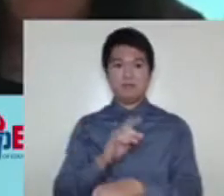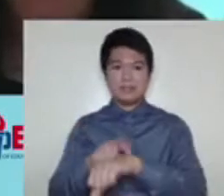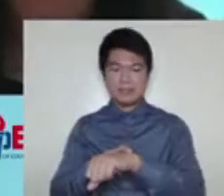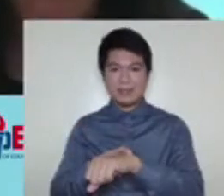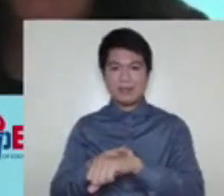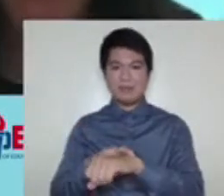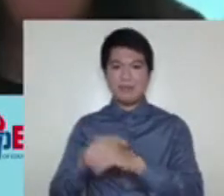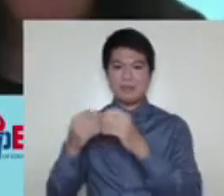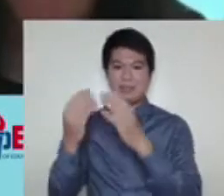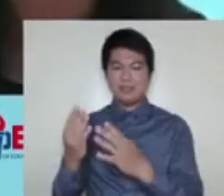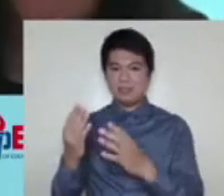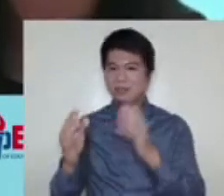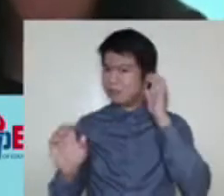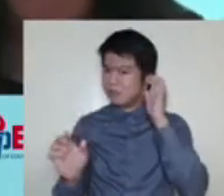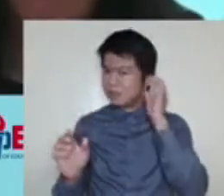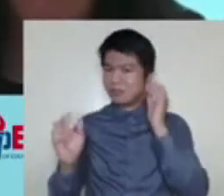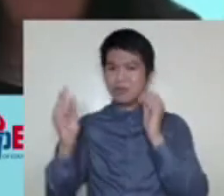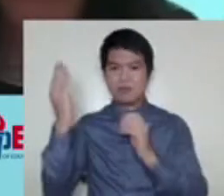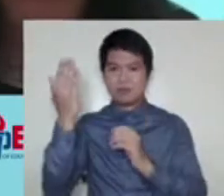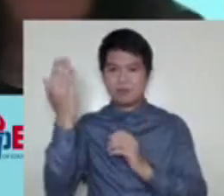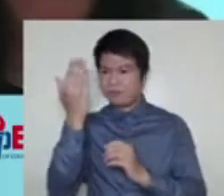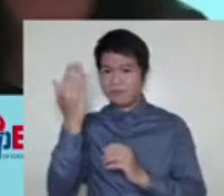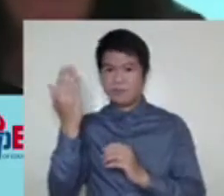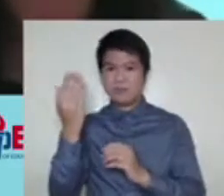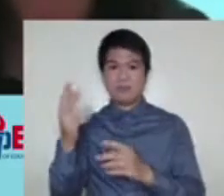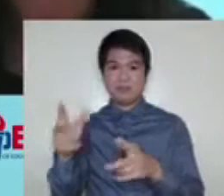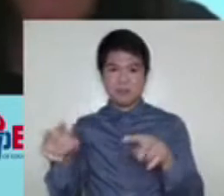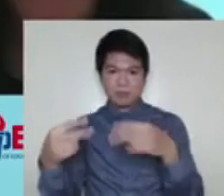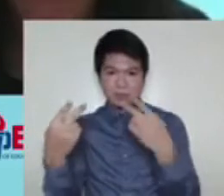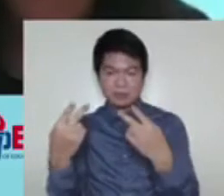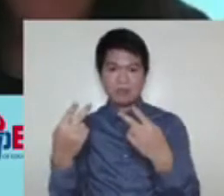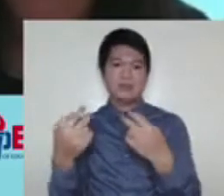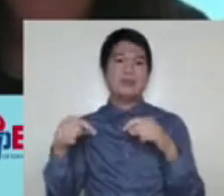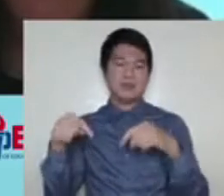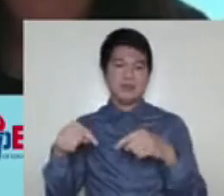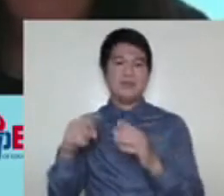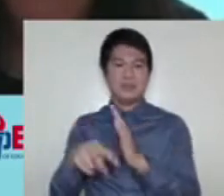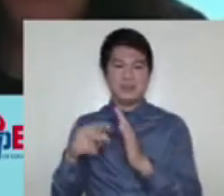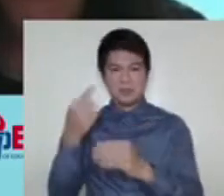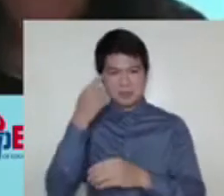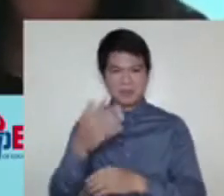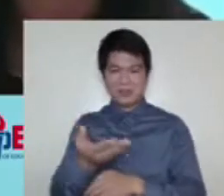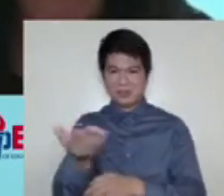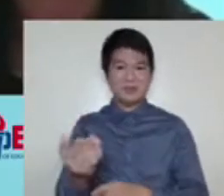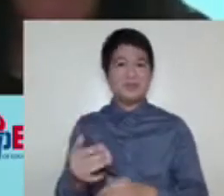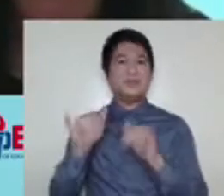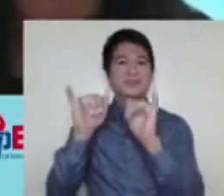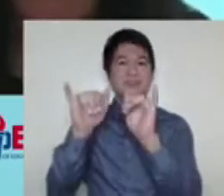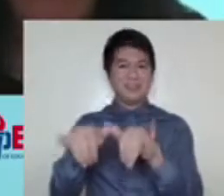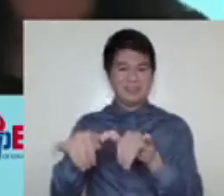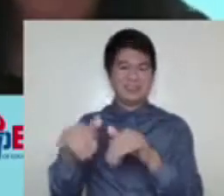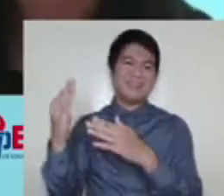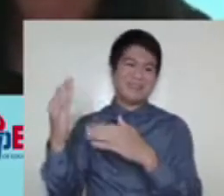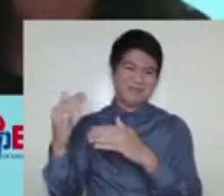video and listening to me, then this is the video for you. So I hope you stay and tune into this episode.